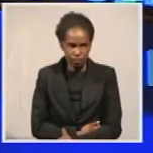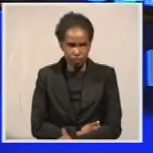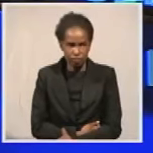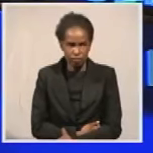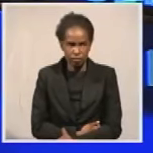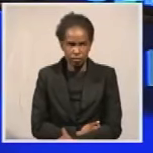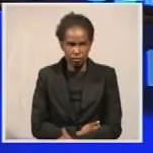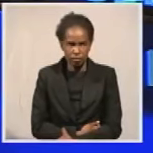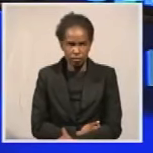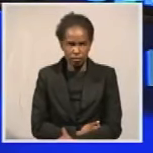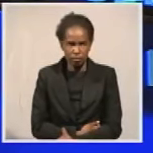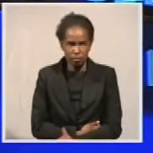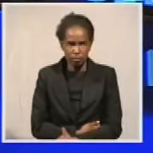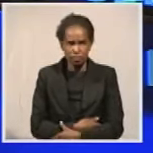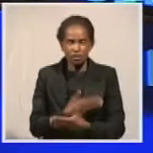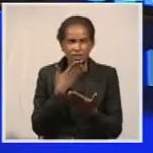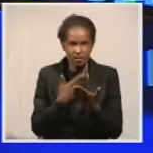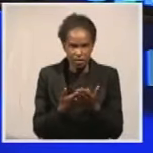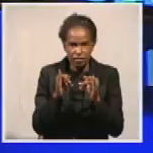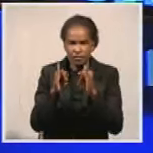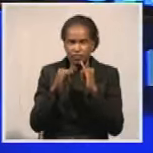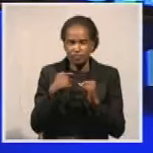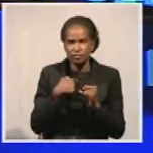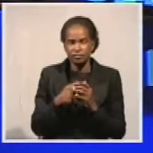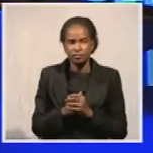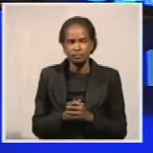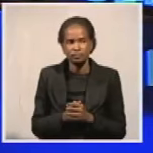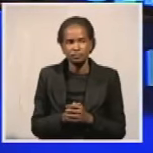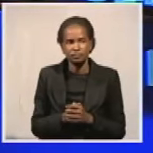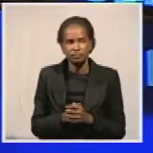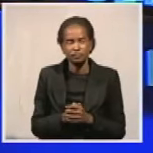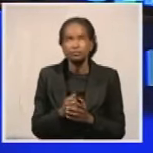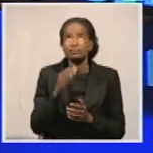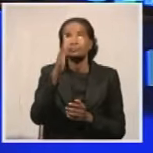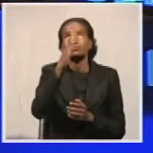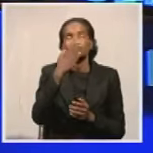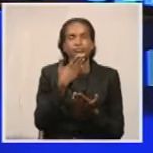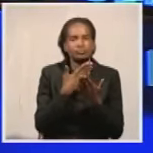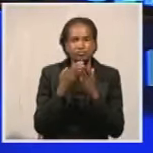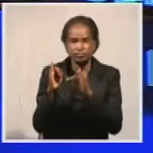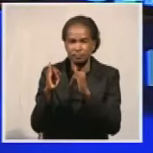Thank you very much for having me here this afternoon.